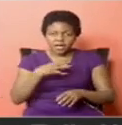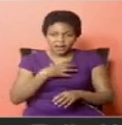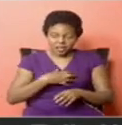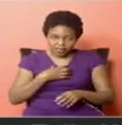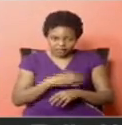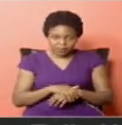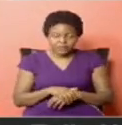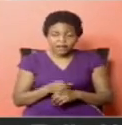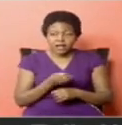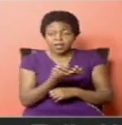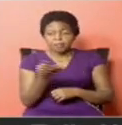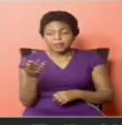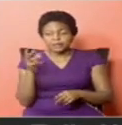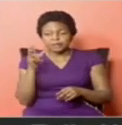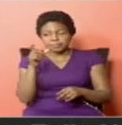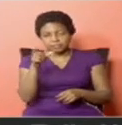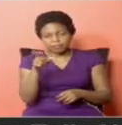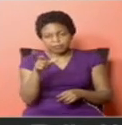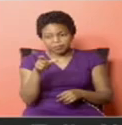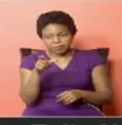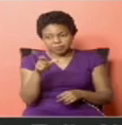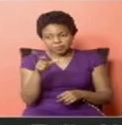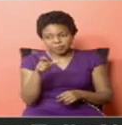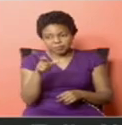Many people who are